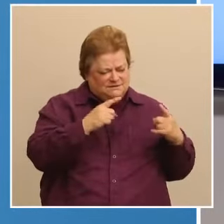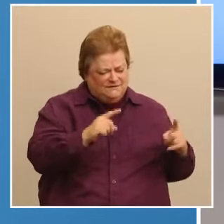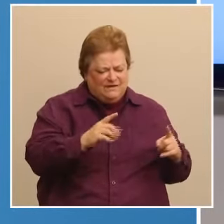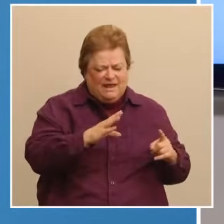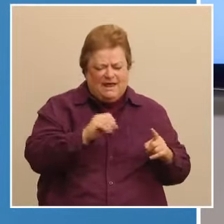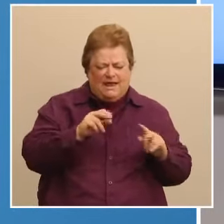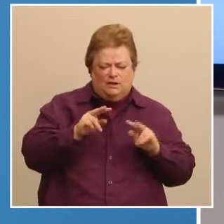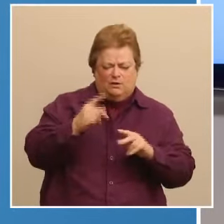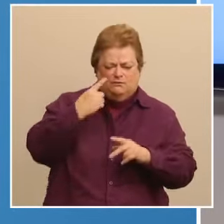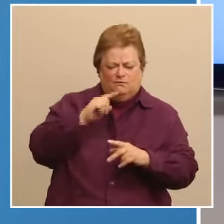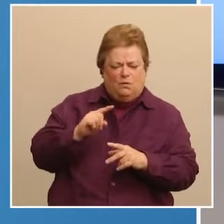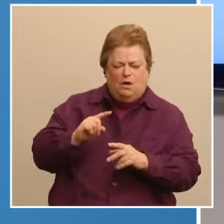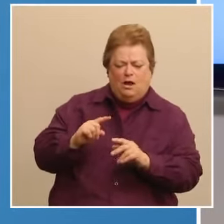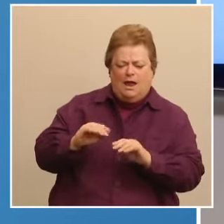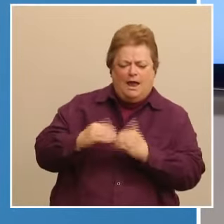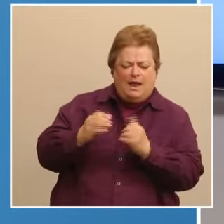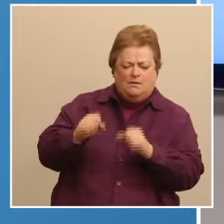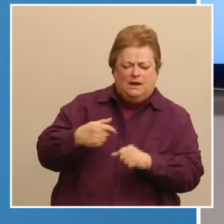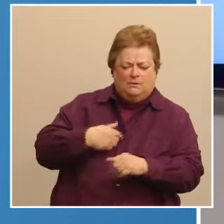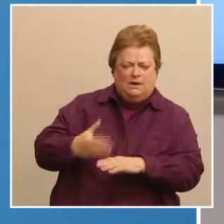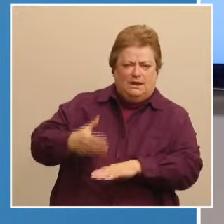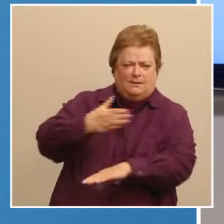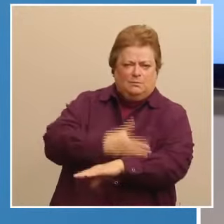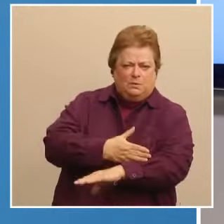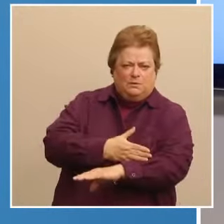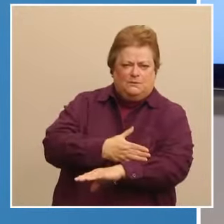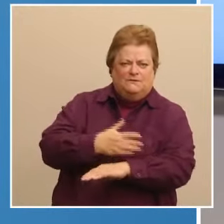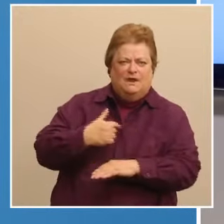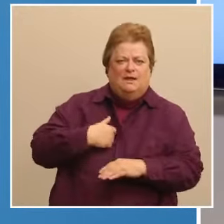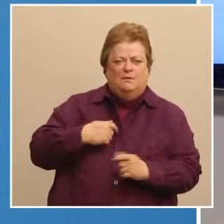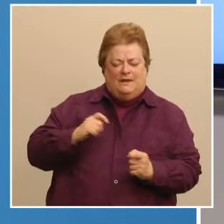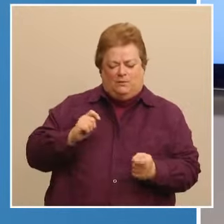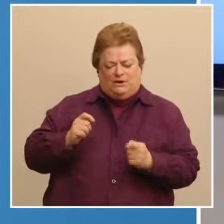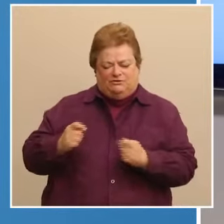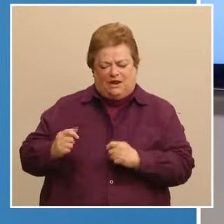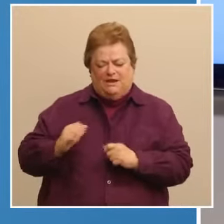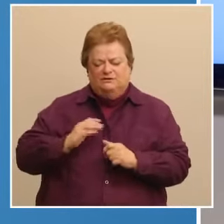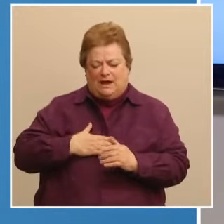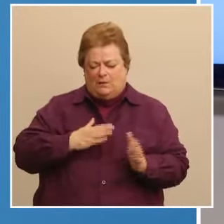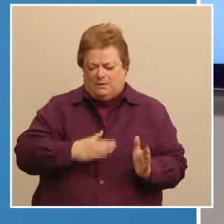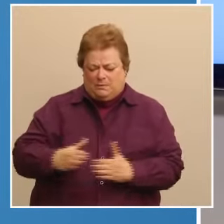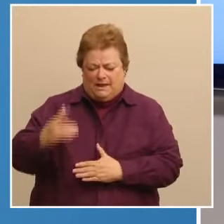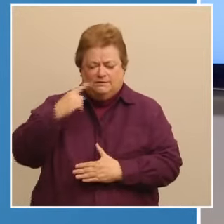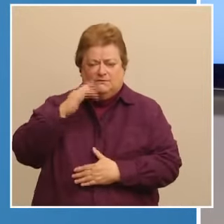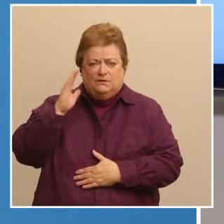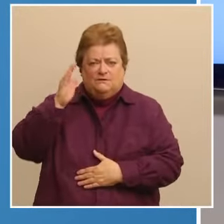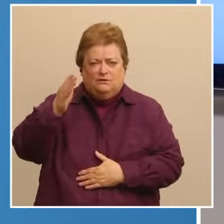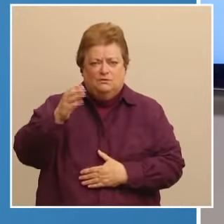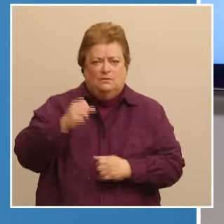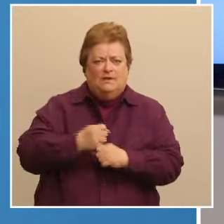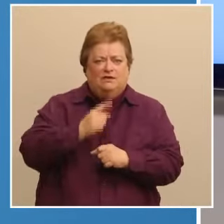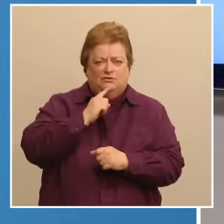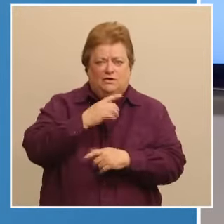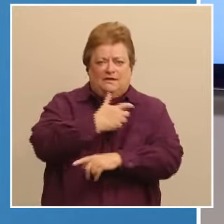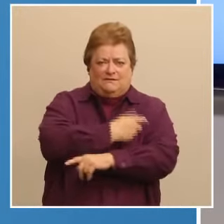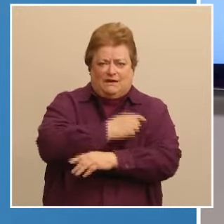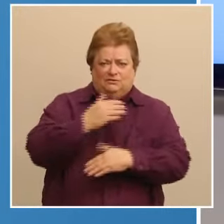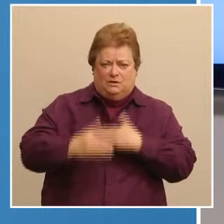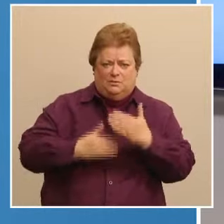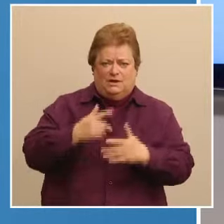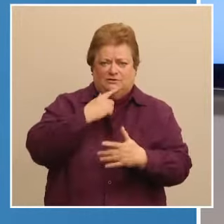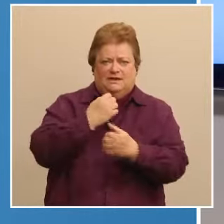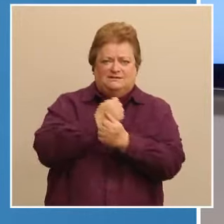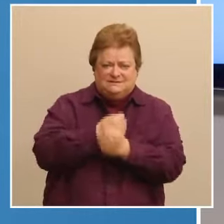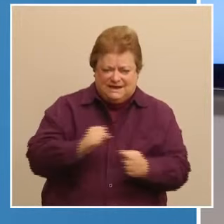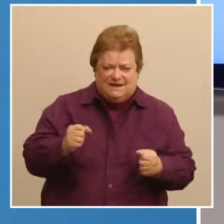any opportunities for improvement. We then adjust our operations for future clinics to make sure the vaccination process is